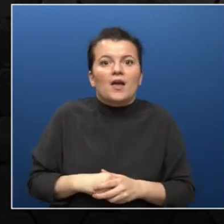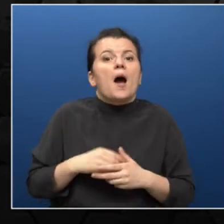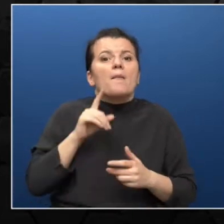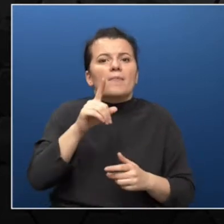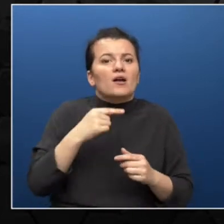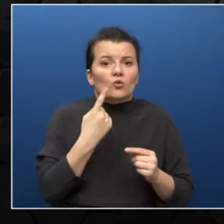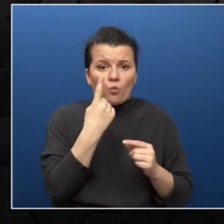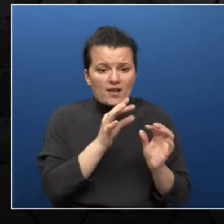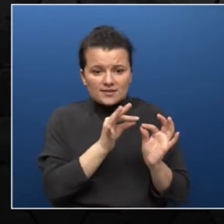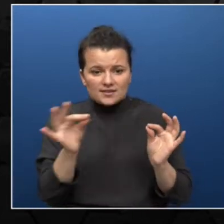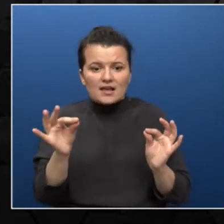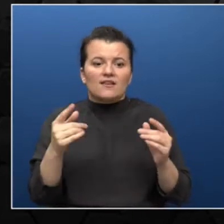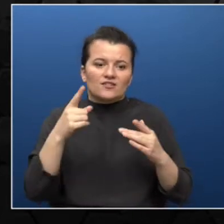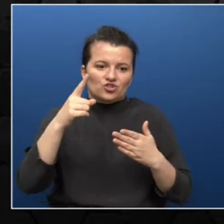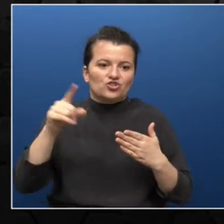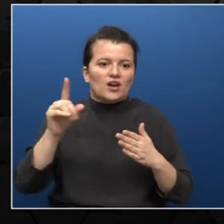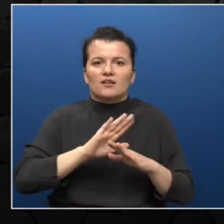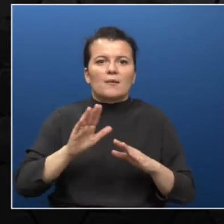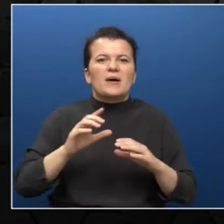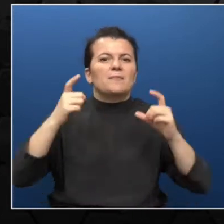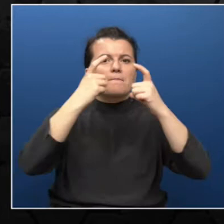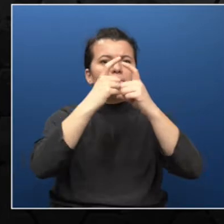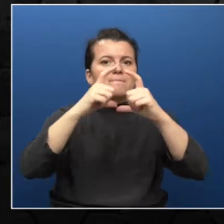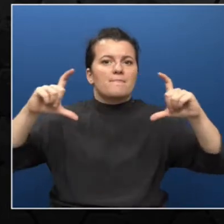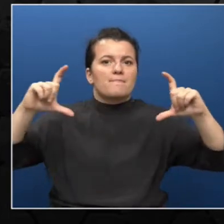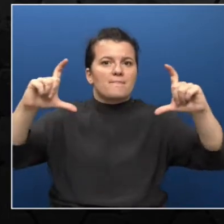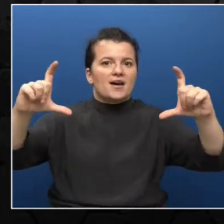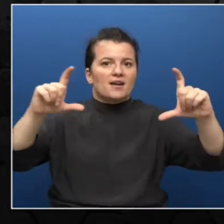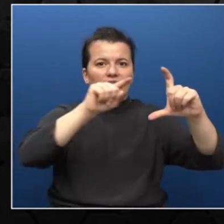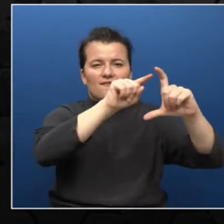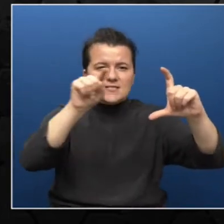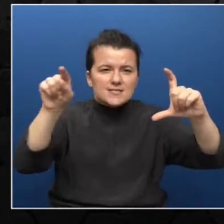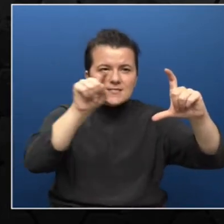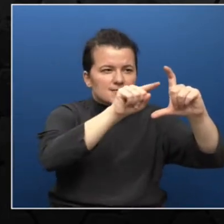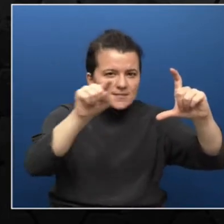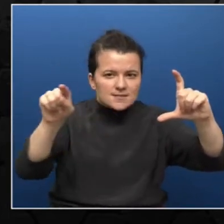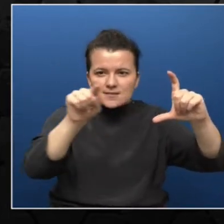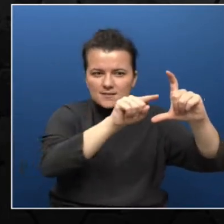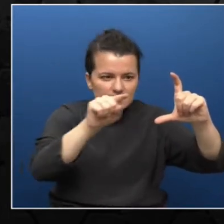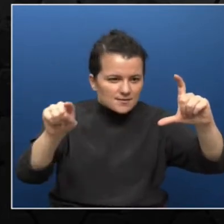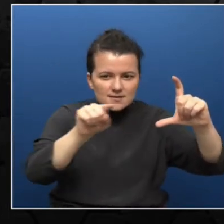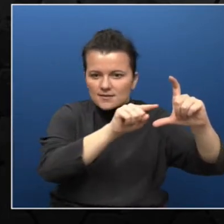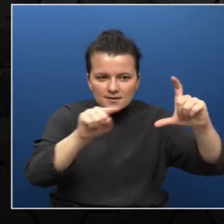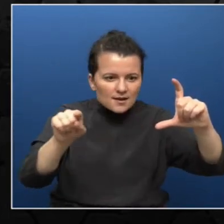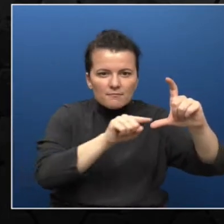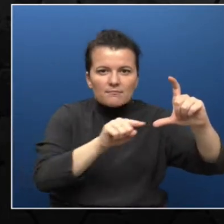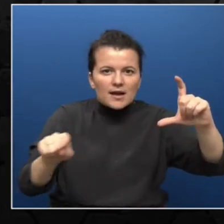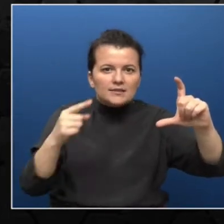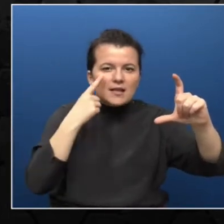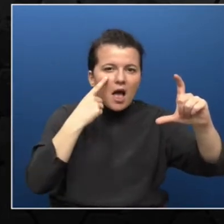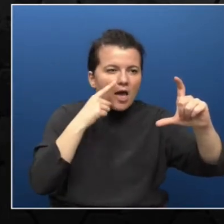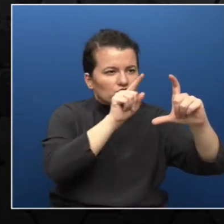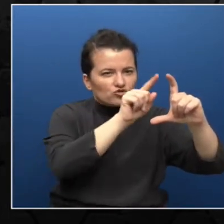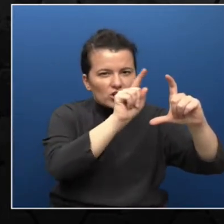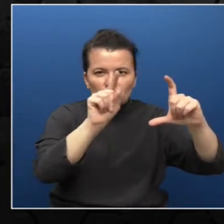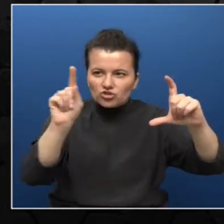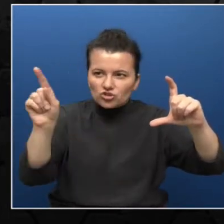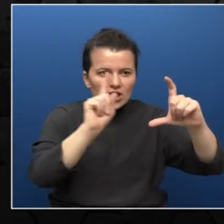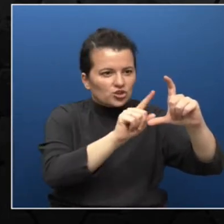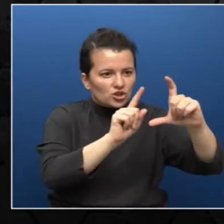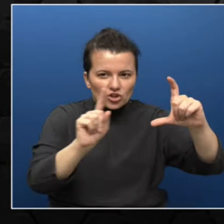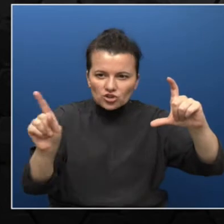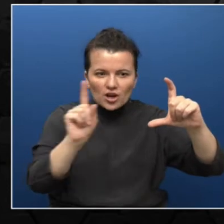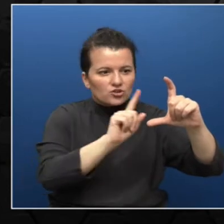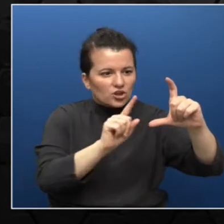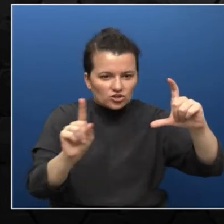more types of frequency and different types of features, word features in it. So we extract those features. So what are these